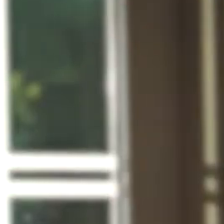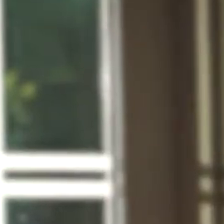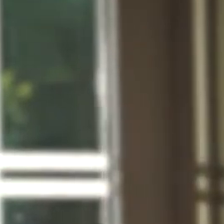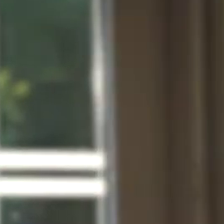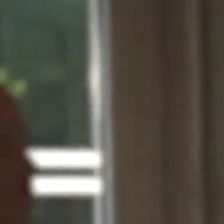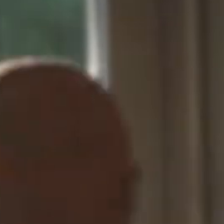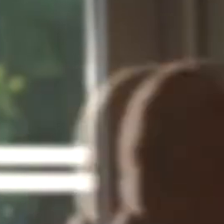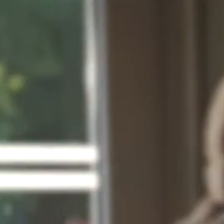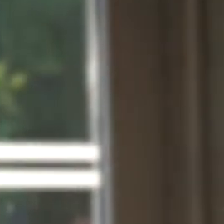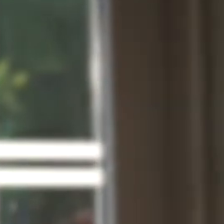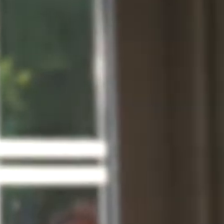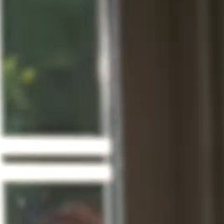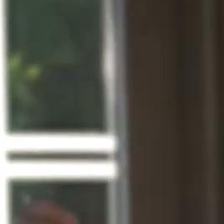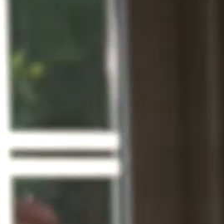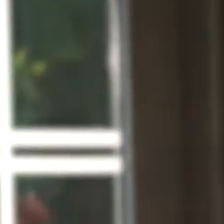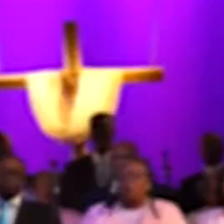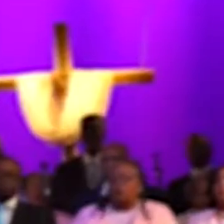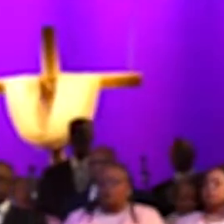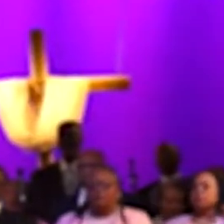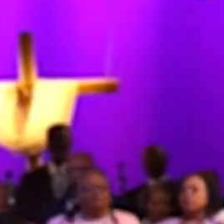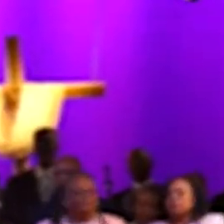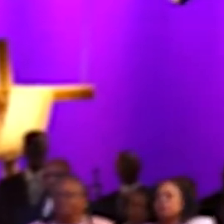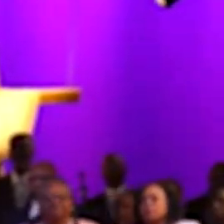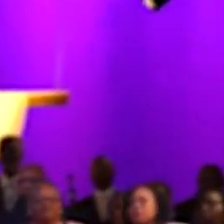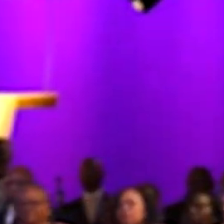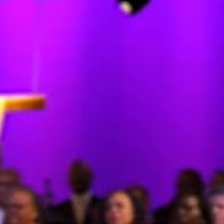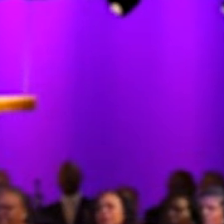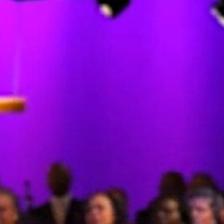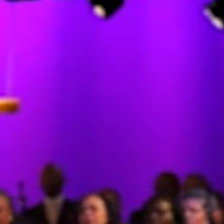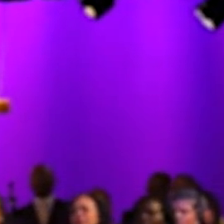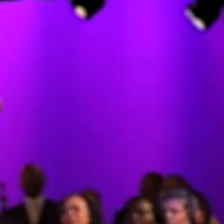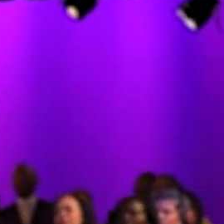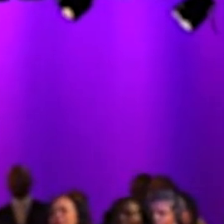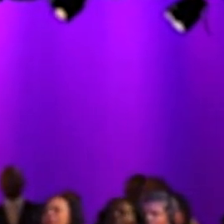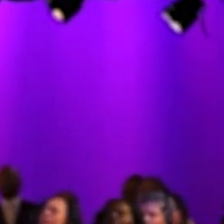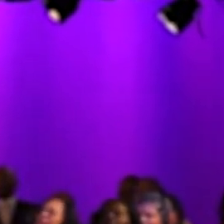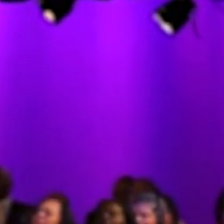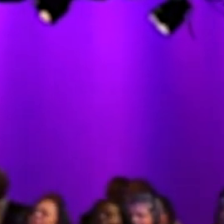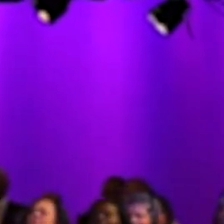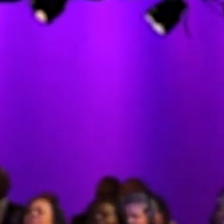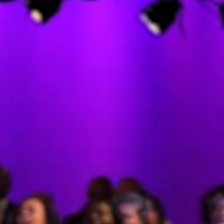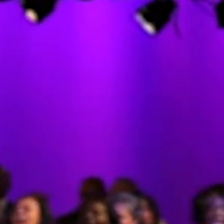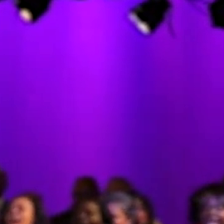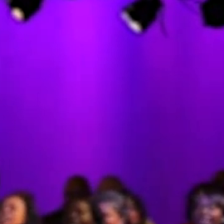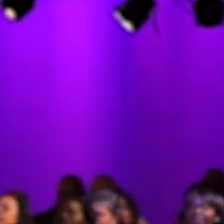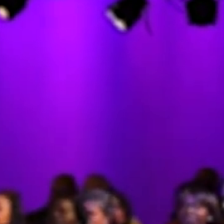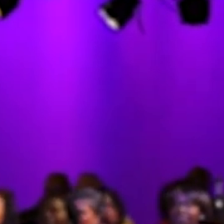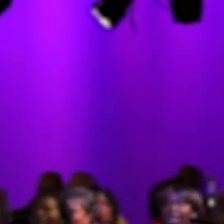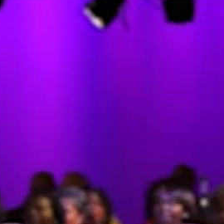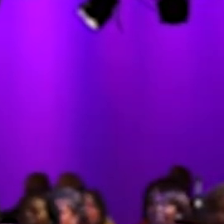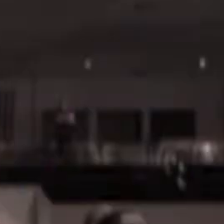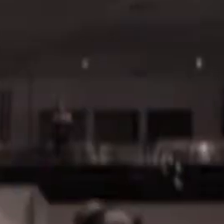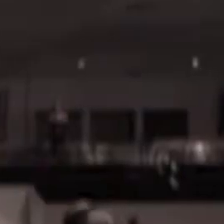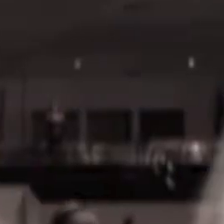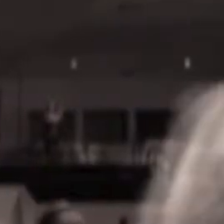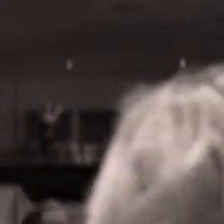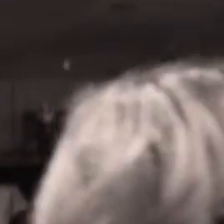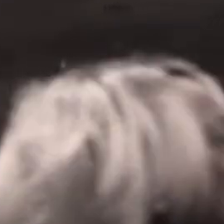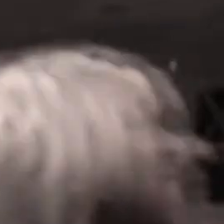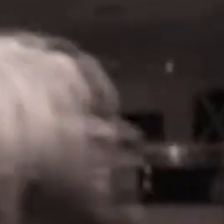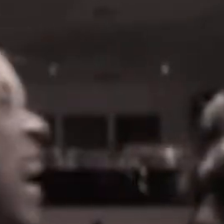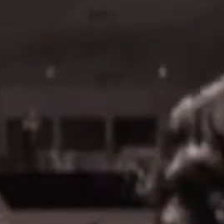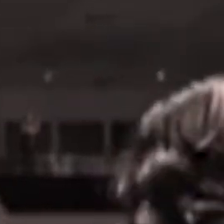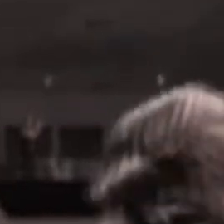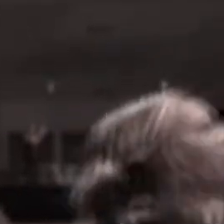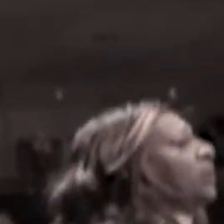a.m. inside the sanctuary for praise and worship, and remember to wear white attire as we celebrate the glorious resurrection of our Lord and Savior, and